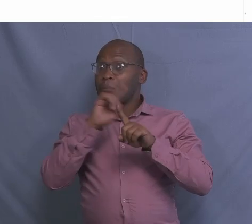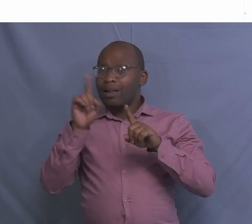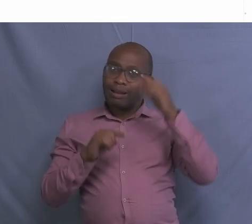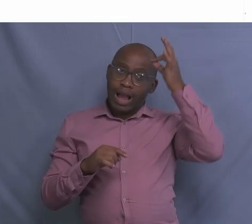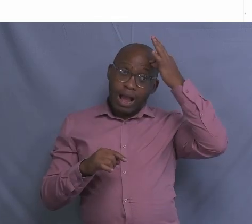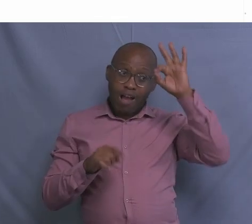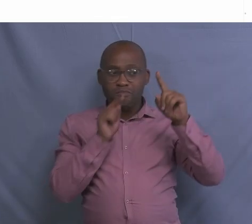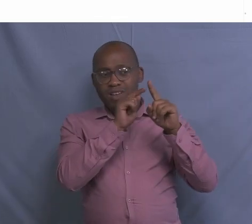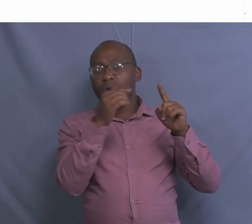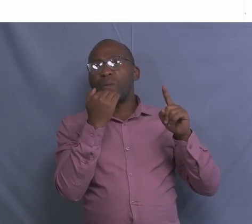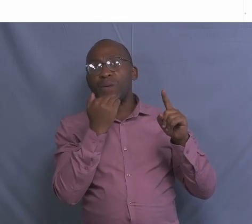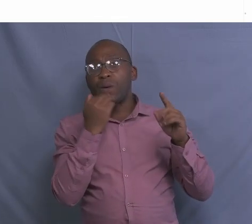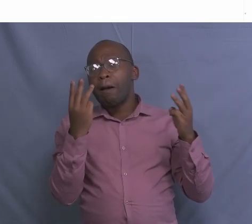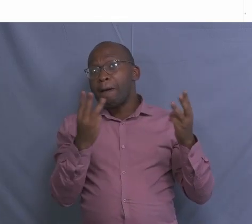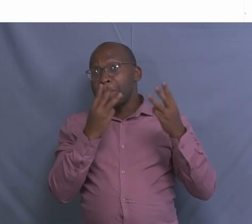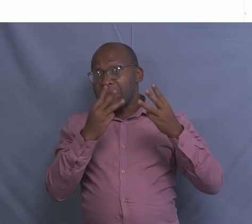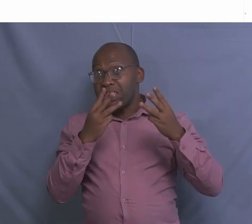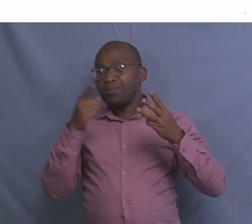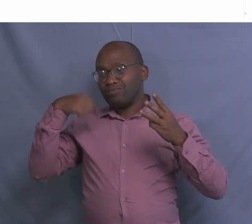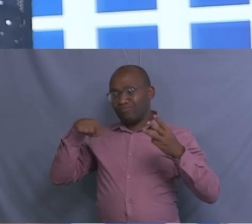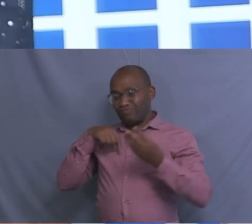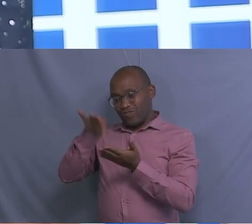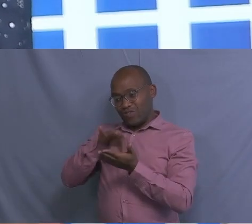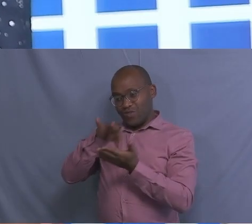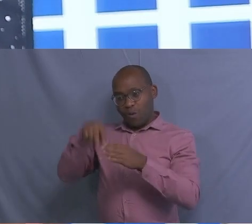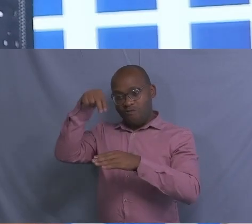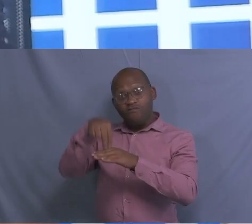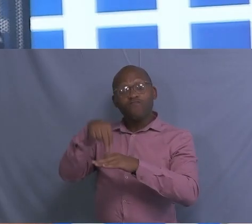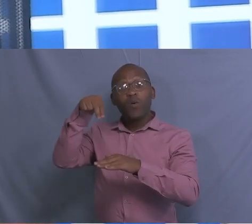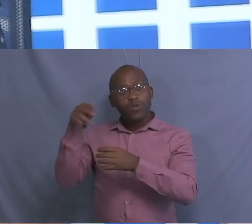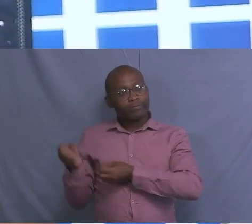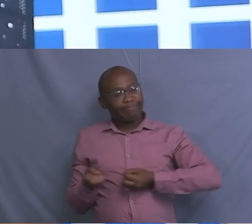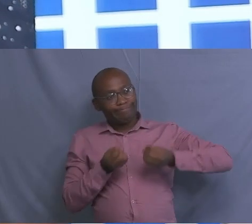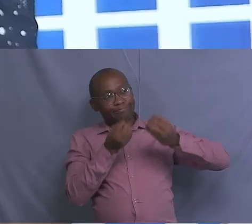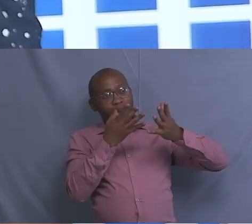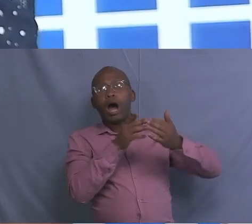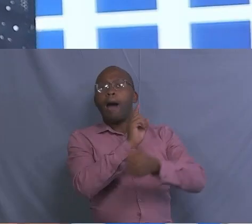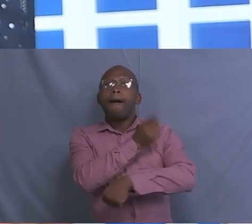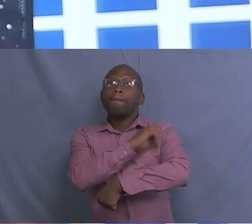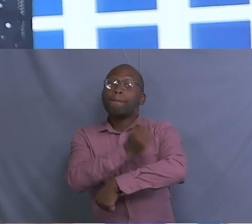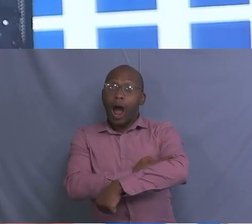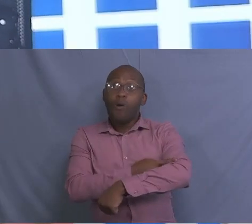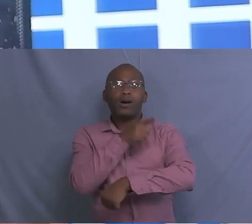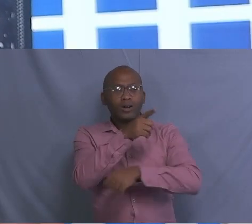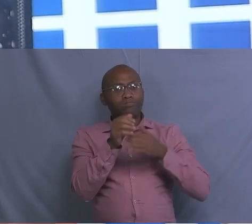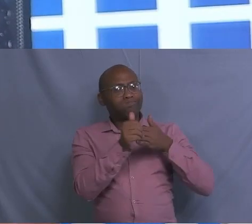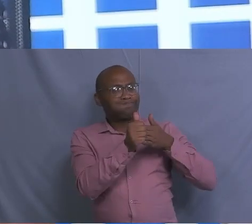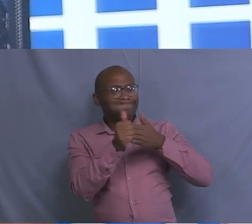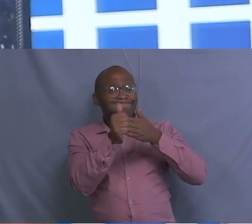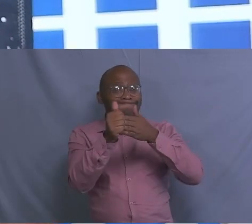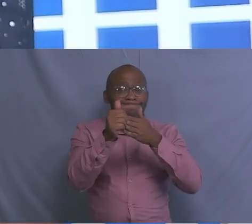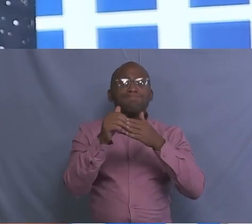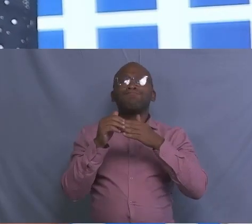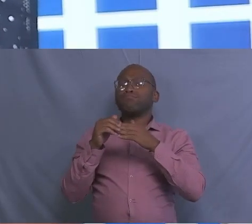been elected into power, right? They come with the rules and the regulations and the laws to keep us safe as the citizens